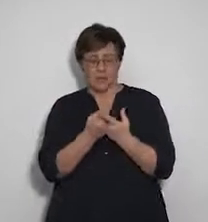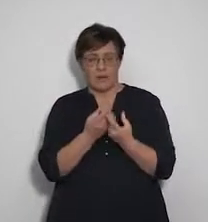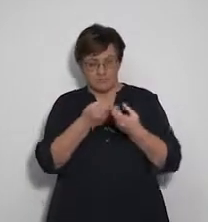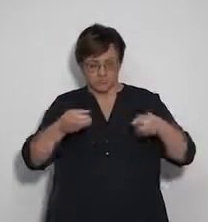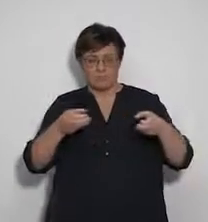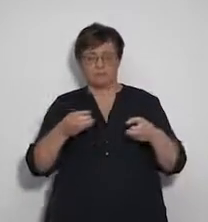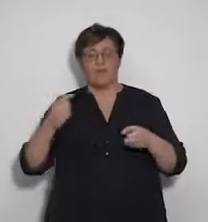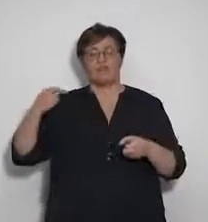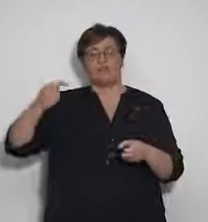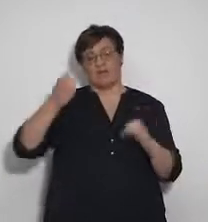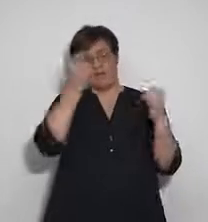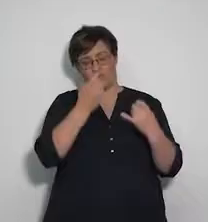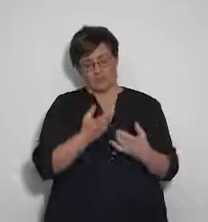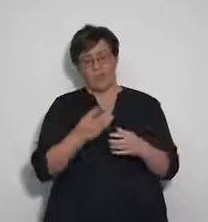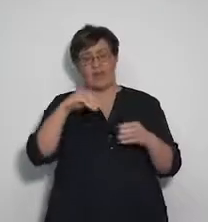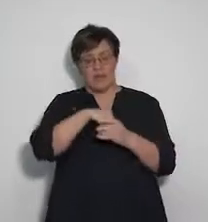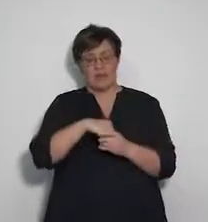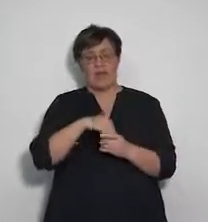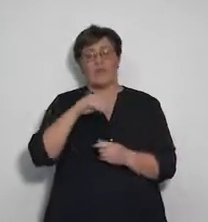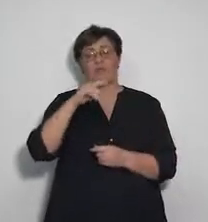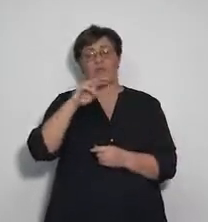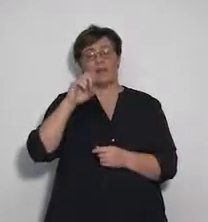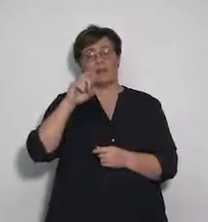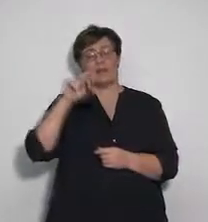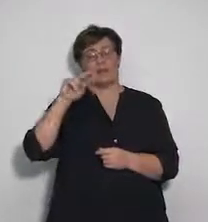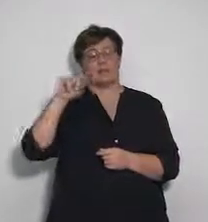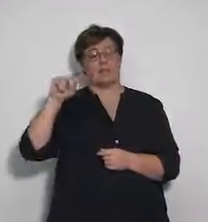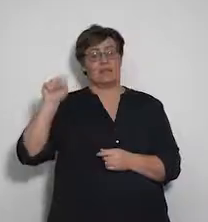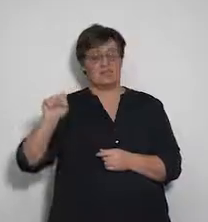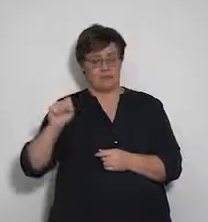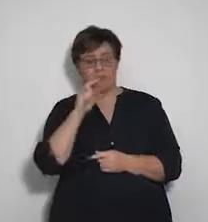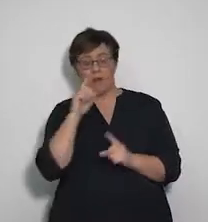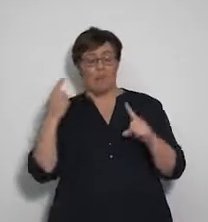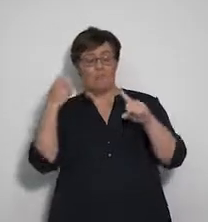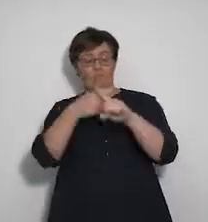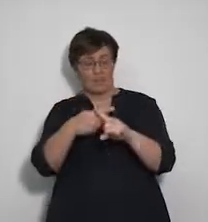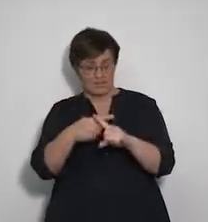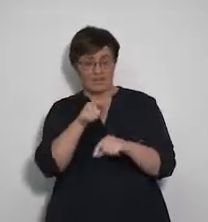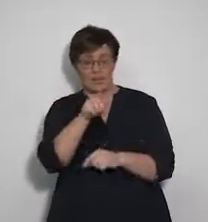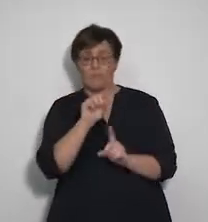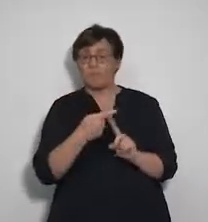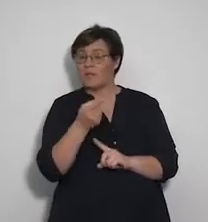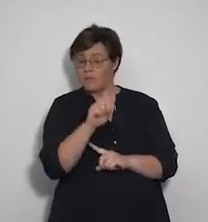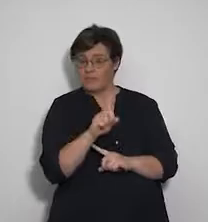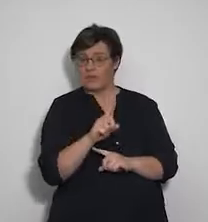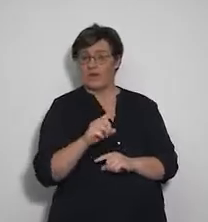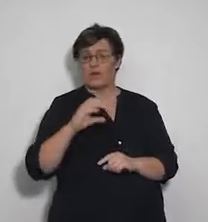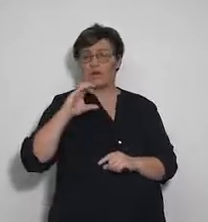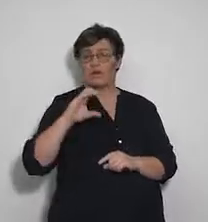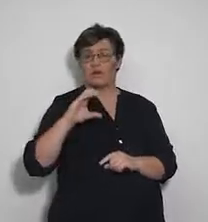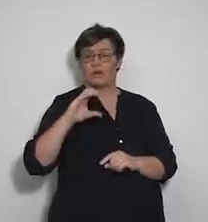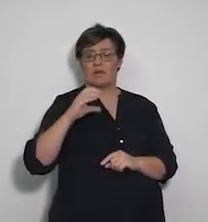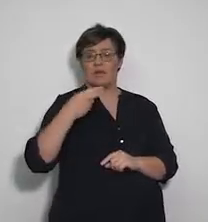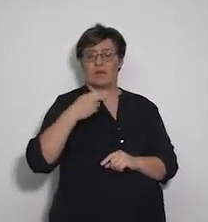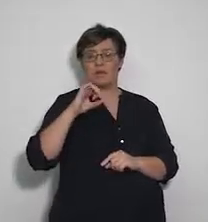and exchange genetic information between inner chromatids, and the concept of what that point of crossing over is called as